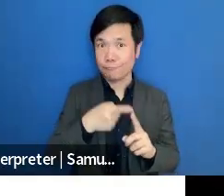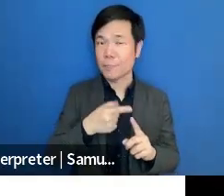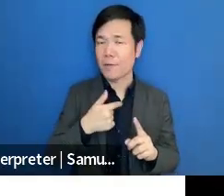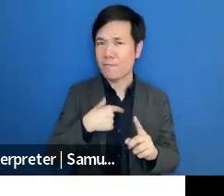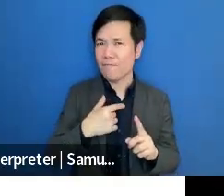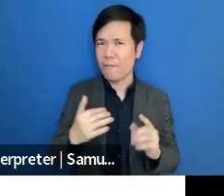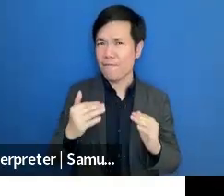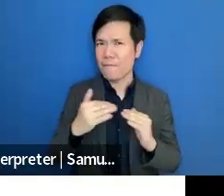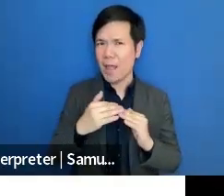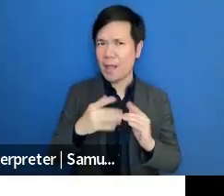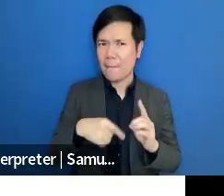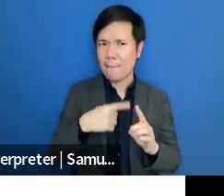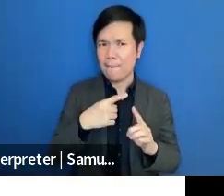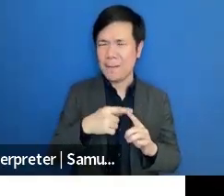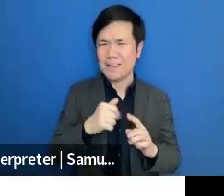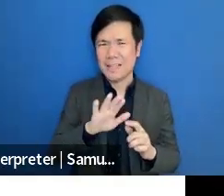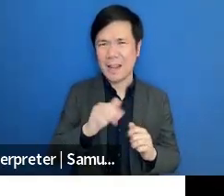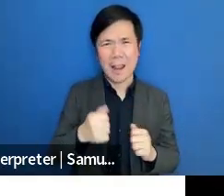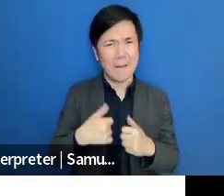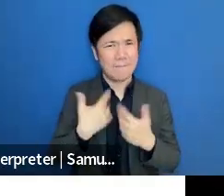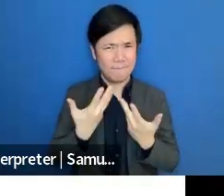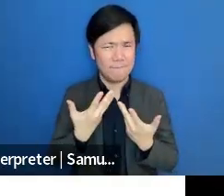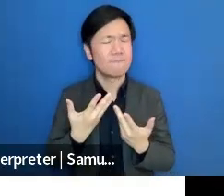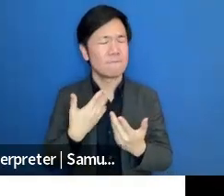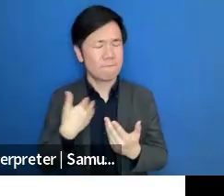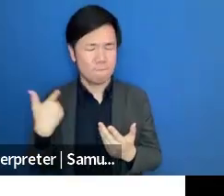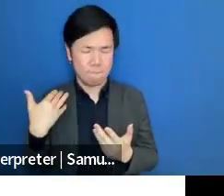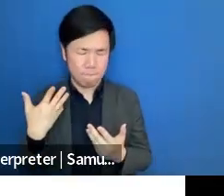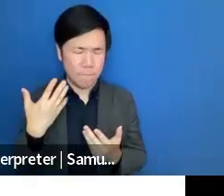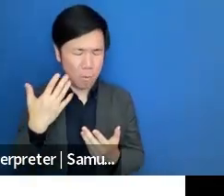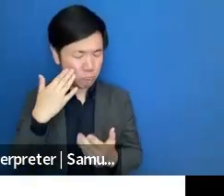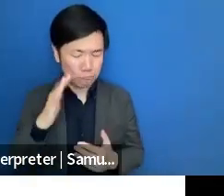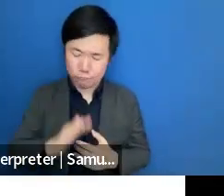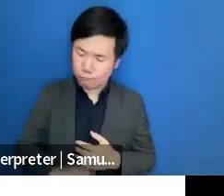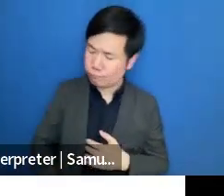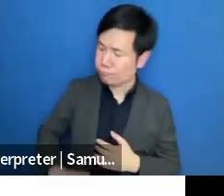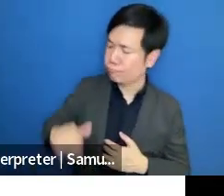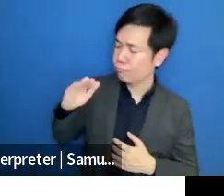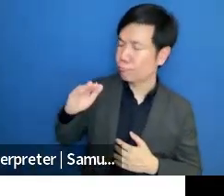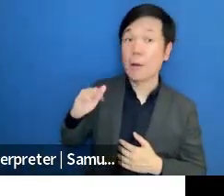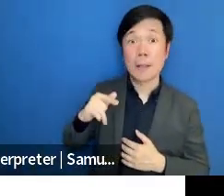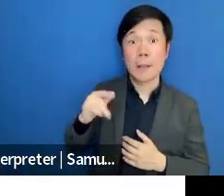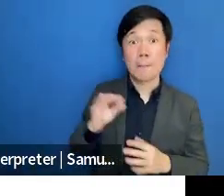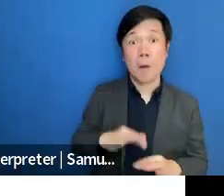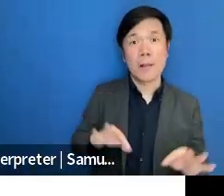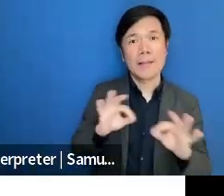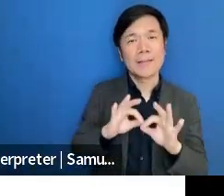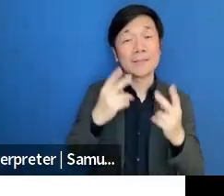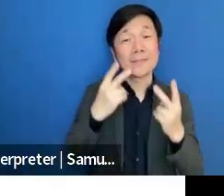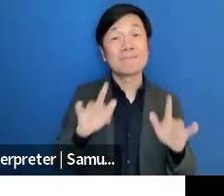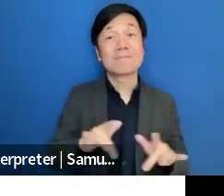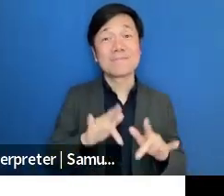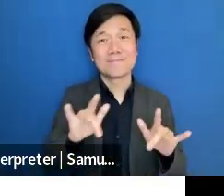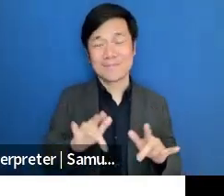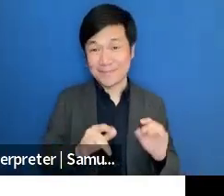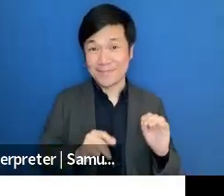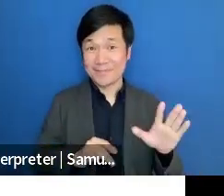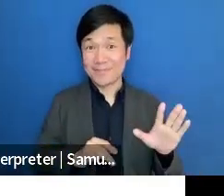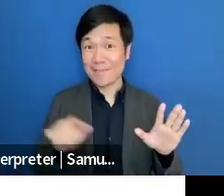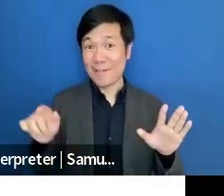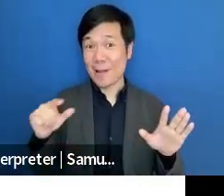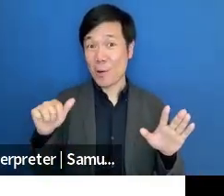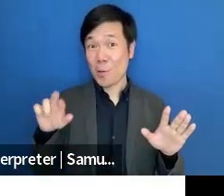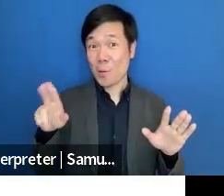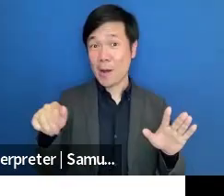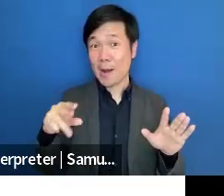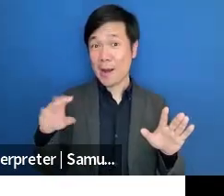justice, equity, and lived experience. And with that, I'm very pleased to present a video from Grace to share an example from